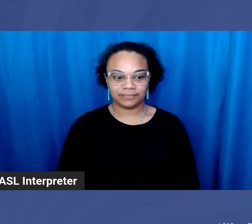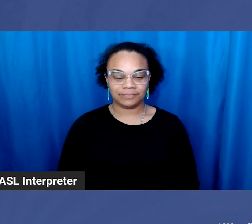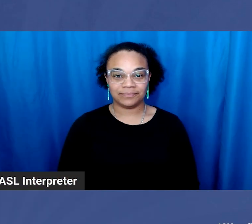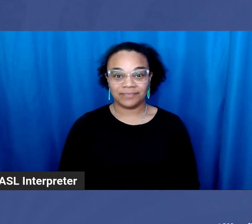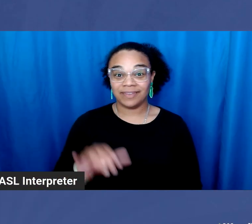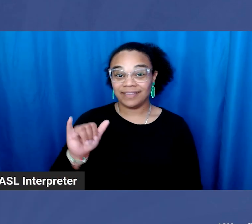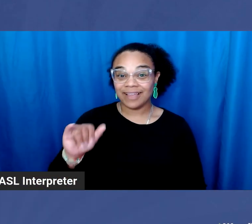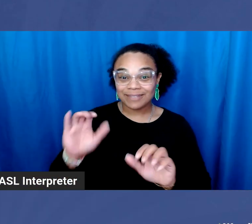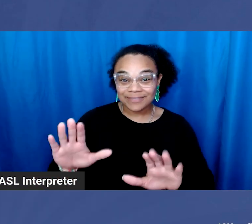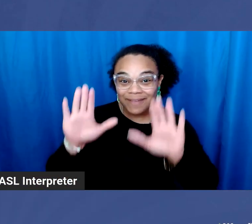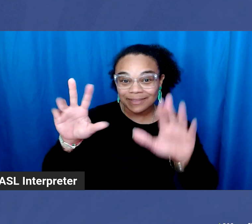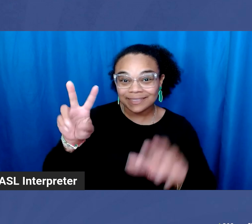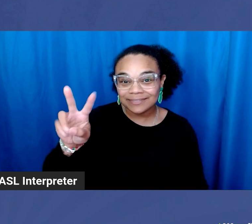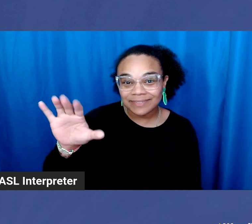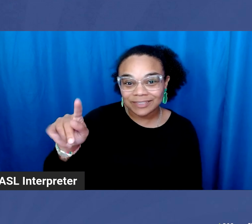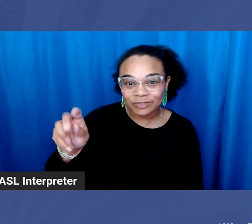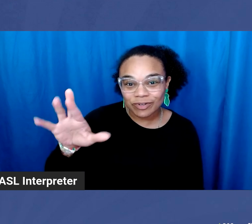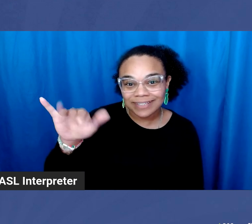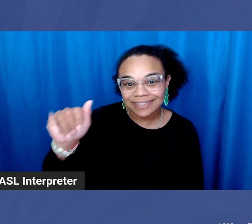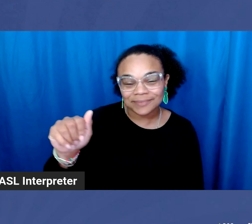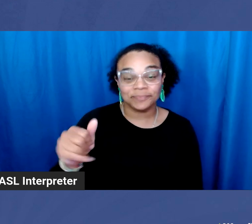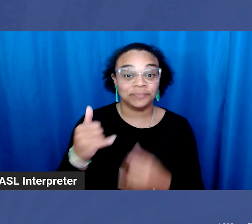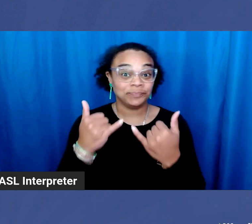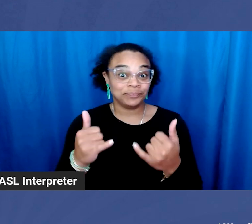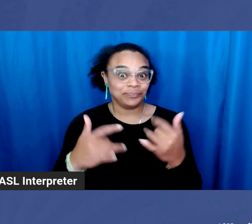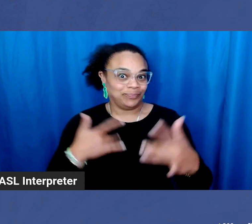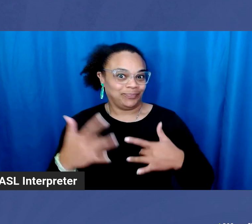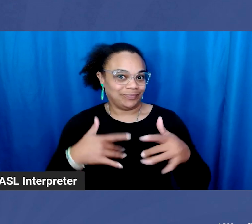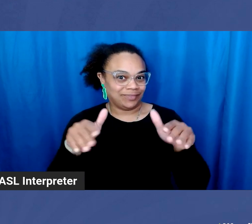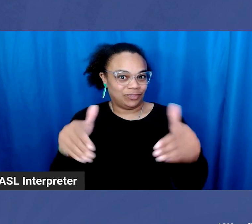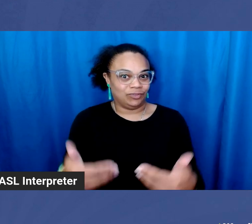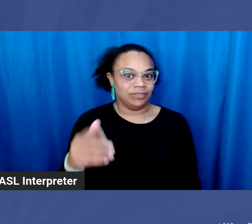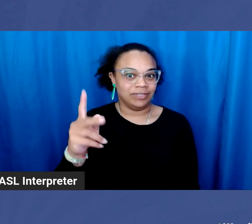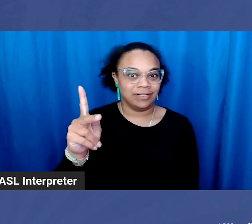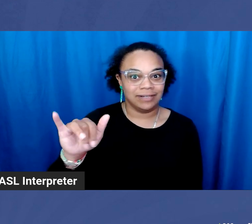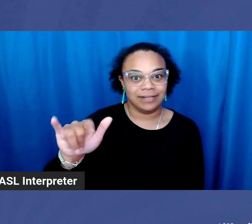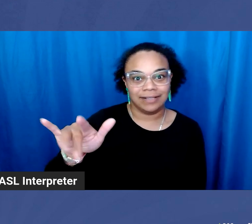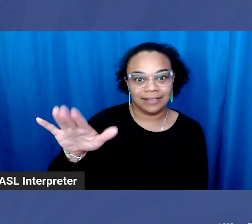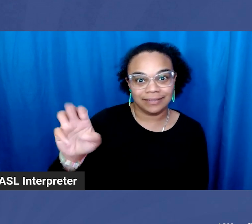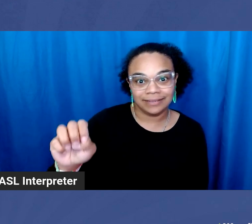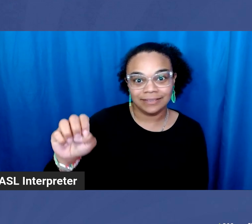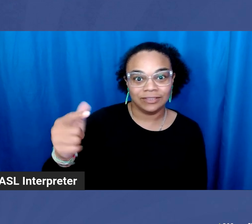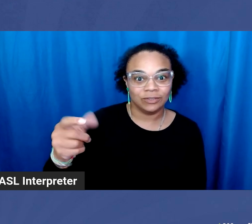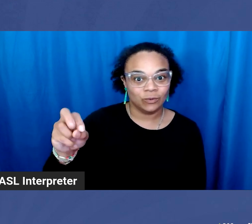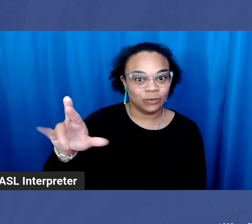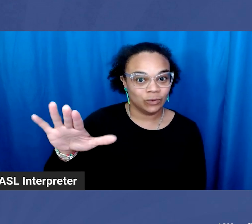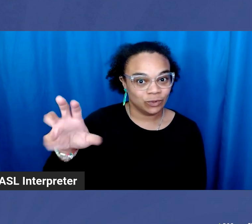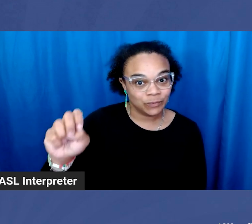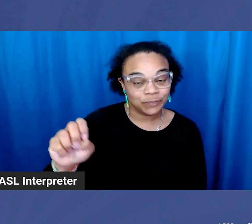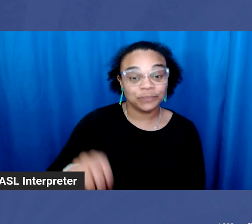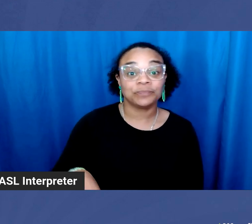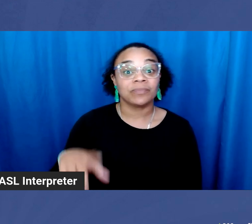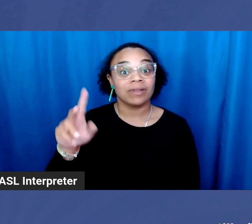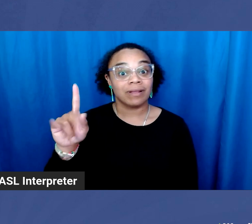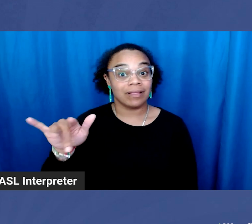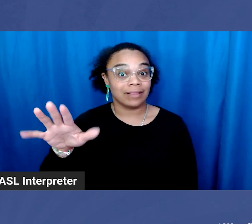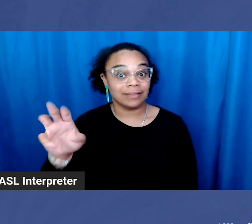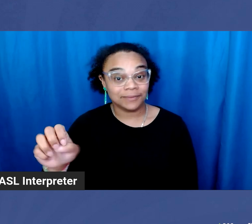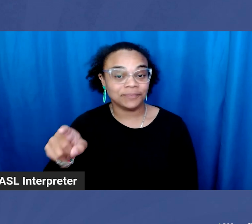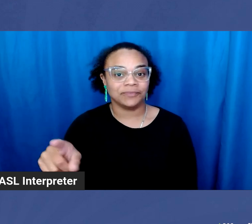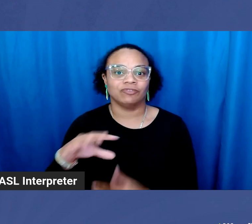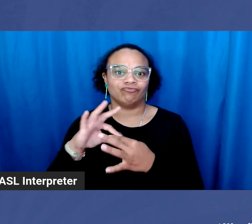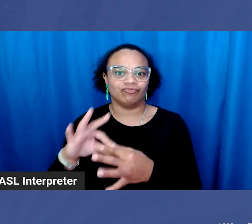That was fabulous, Victoria. Now we're excited to introduce Kylie George. Kylie is a relationship